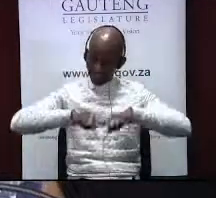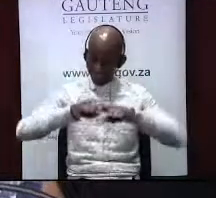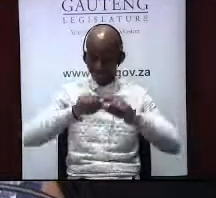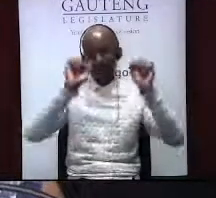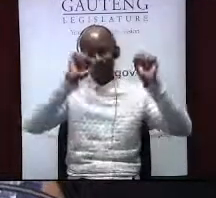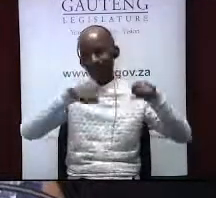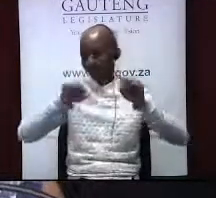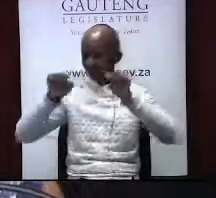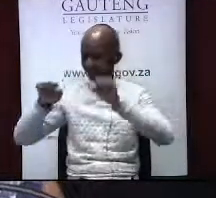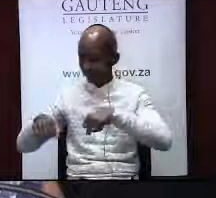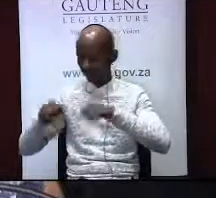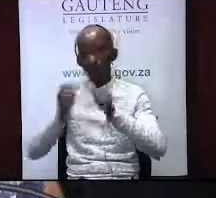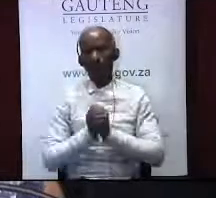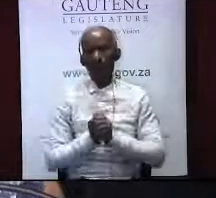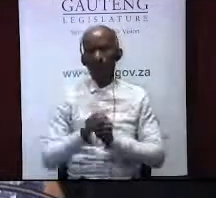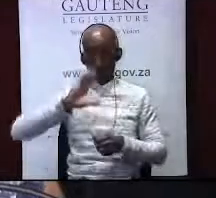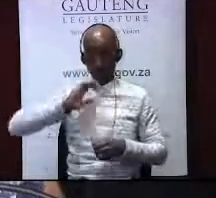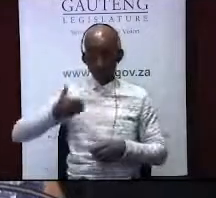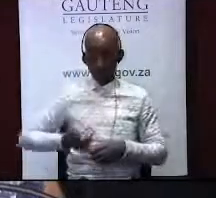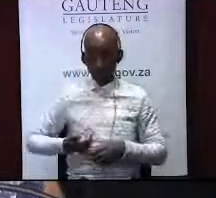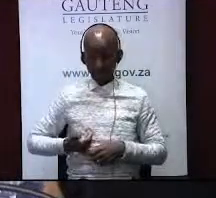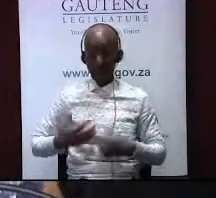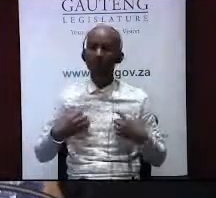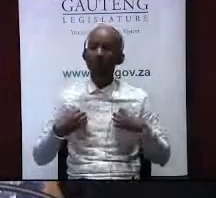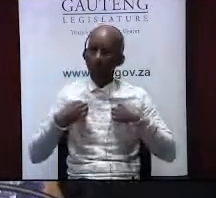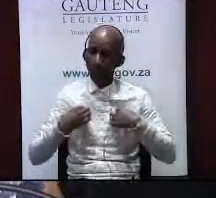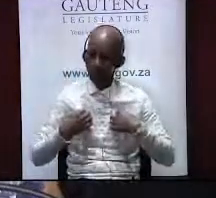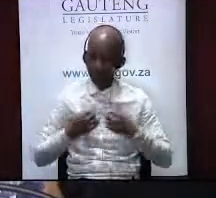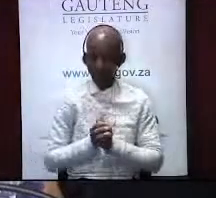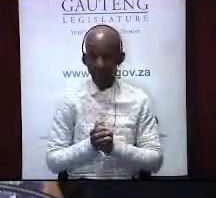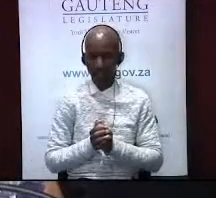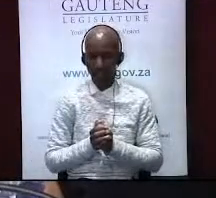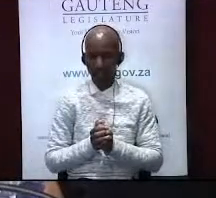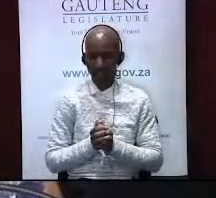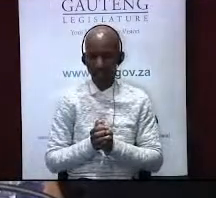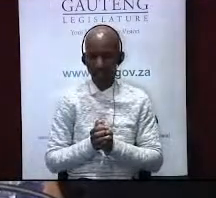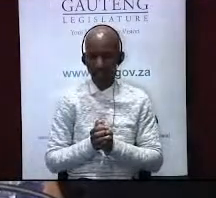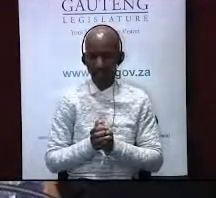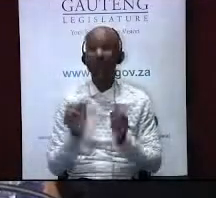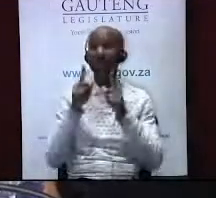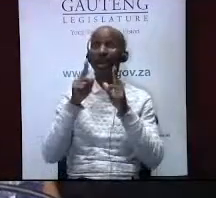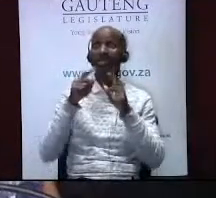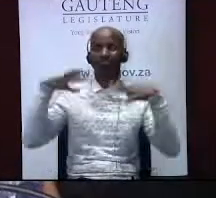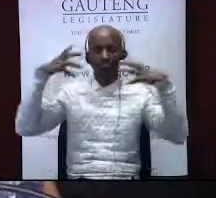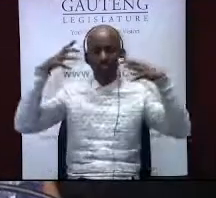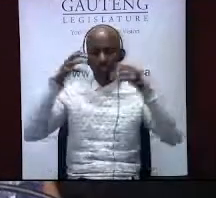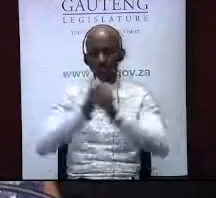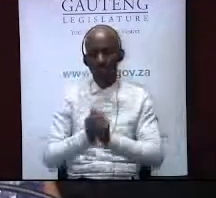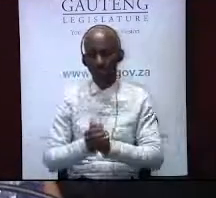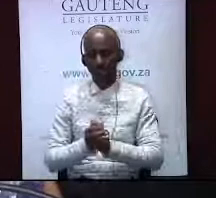Hallelujah. Women of the cloth, arise and shine.